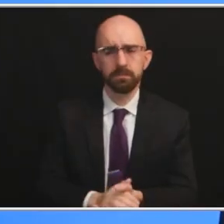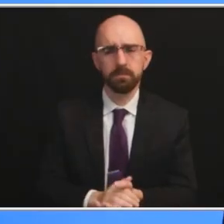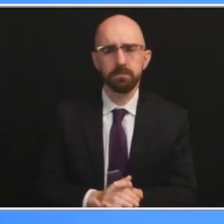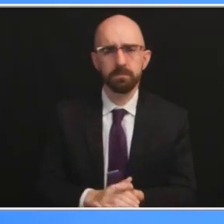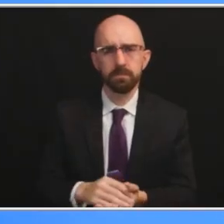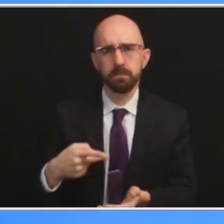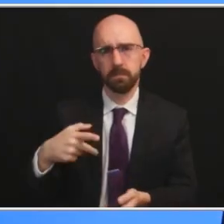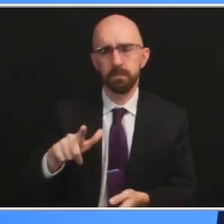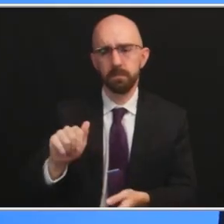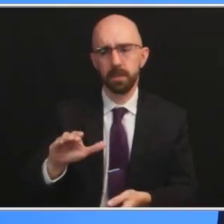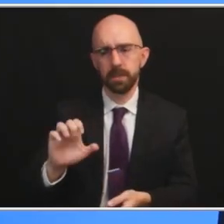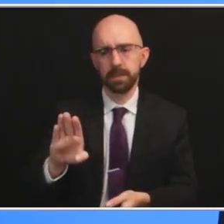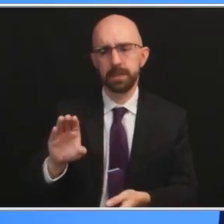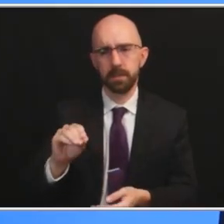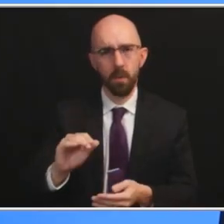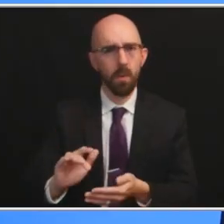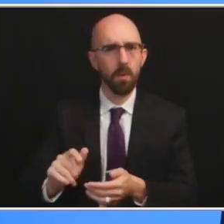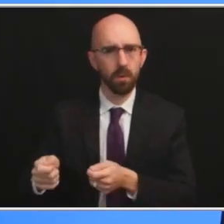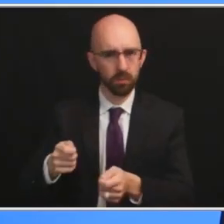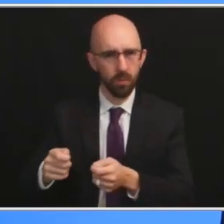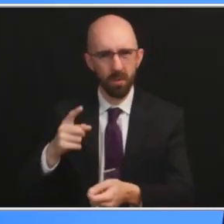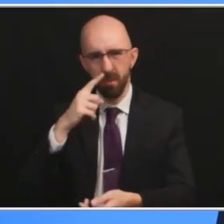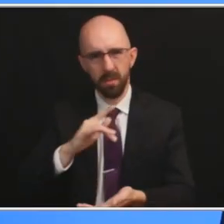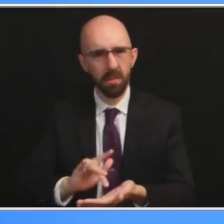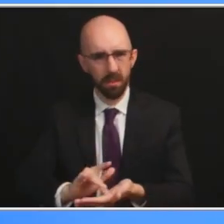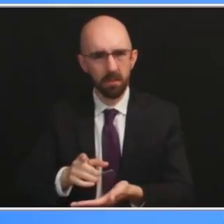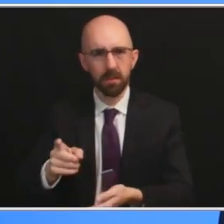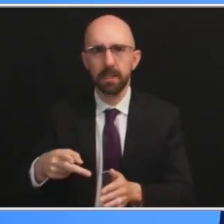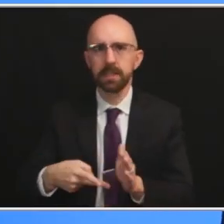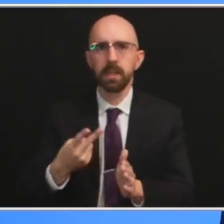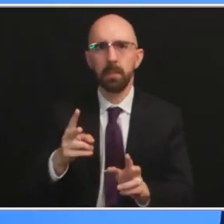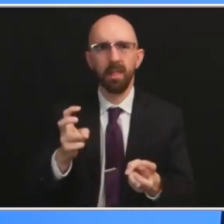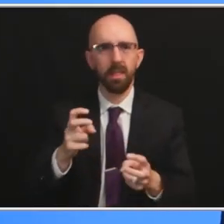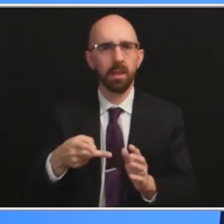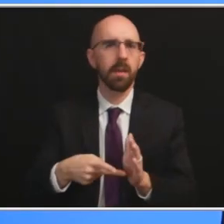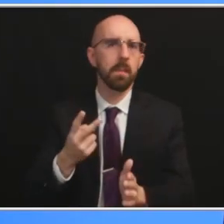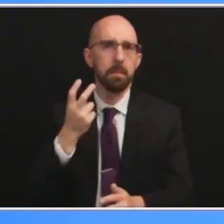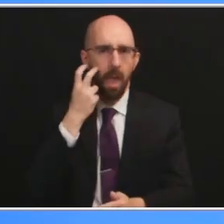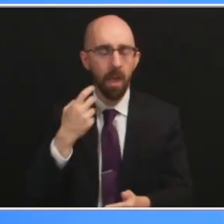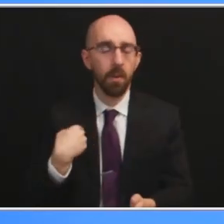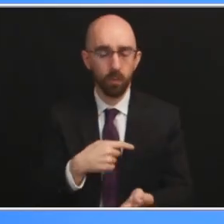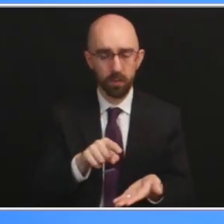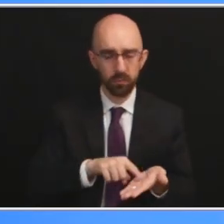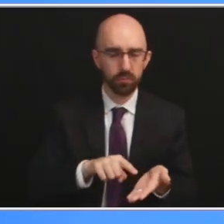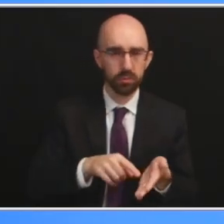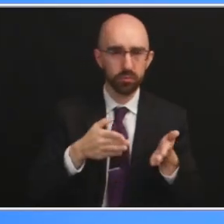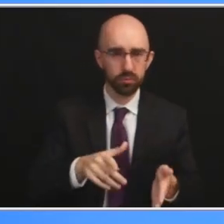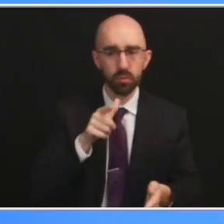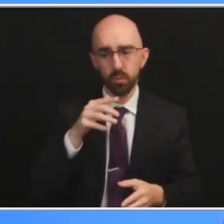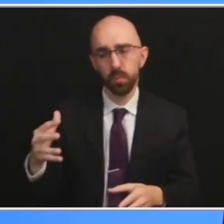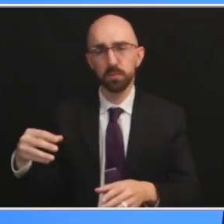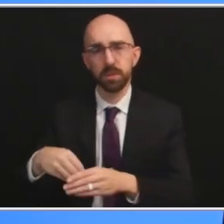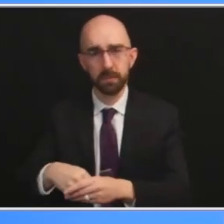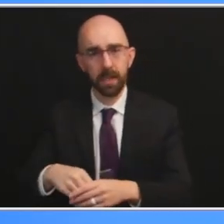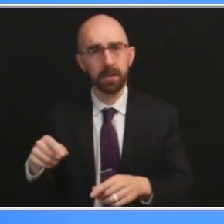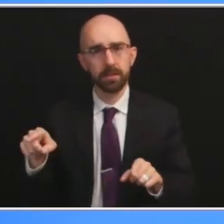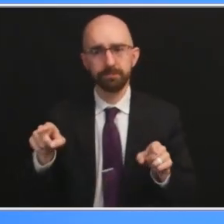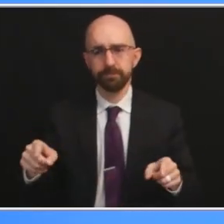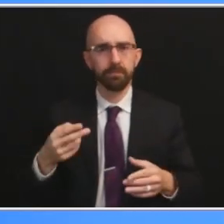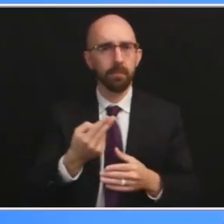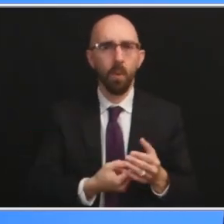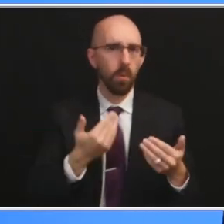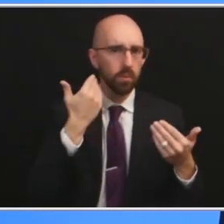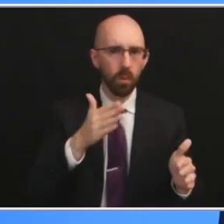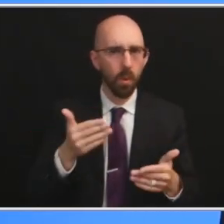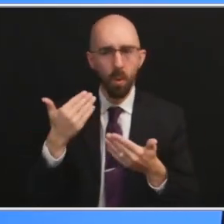placebo-controlled and double-blinded, so that we as researchers and those that are participating in the study don't know what they're